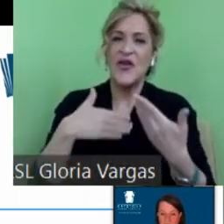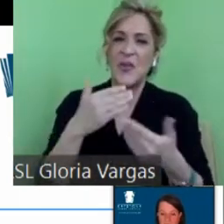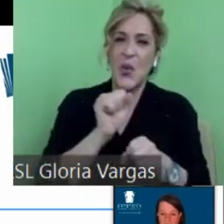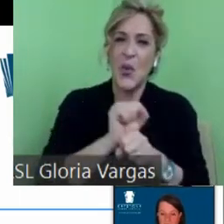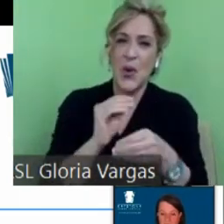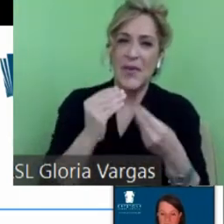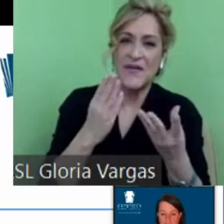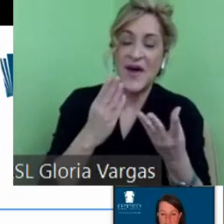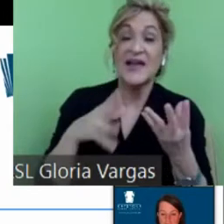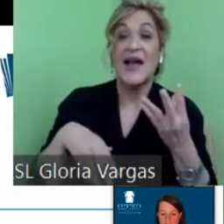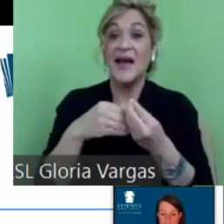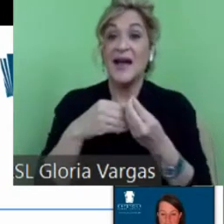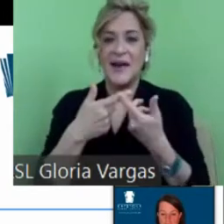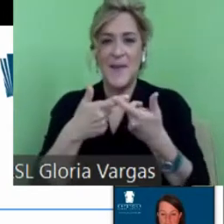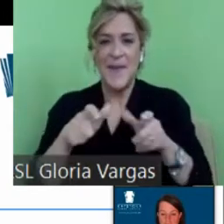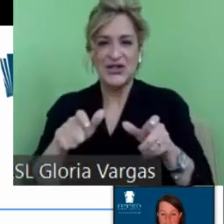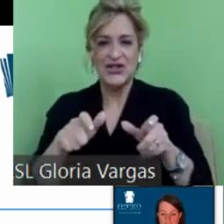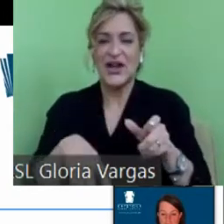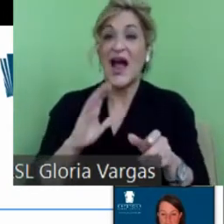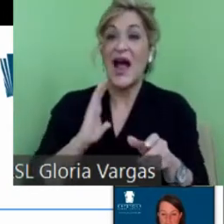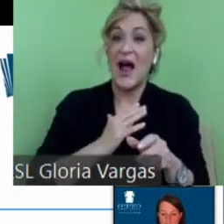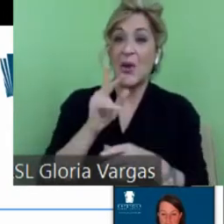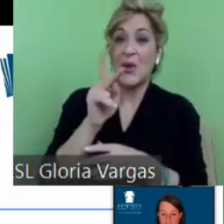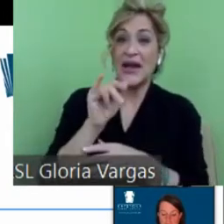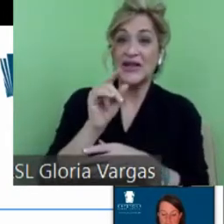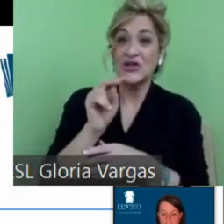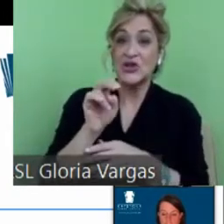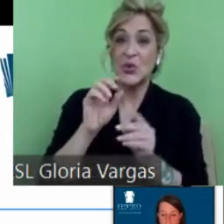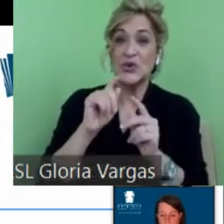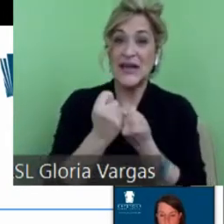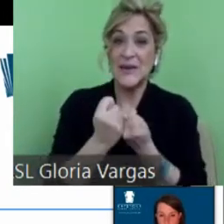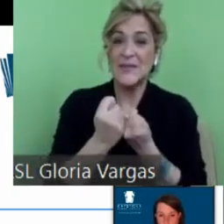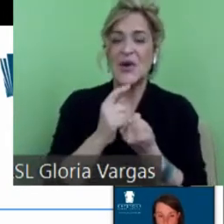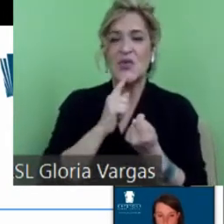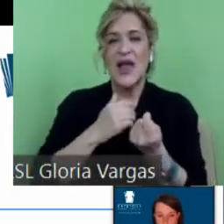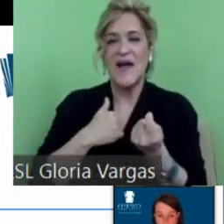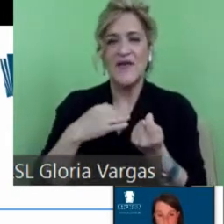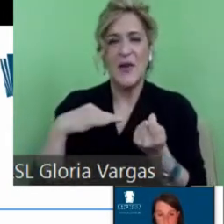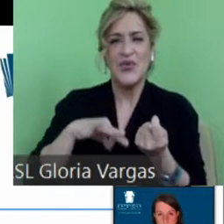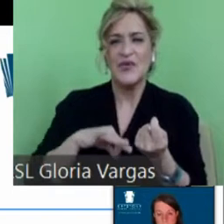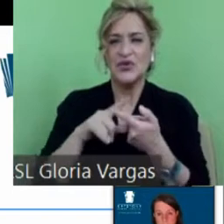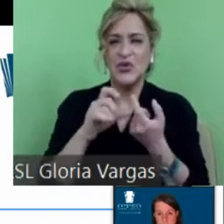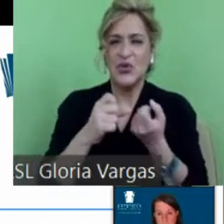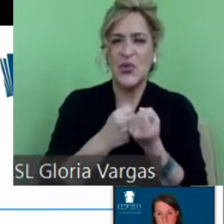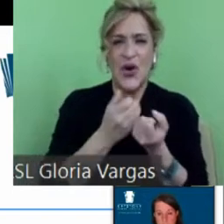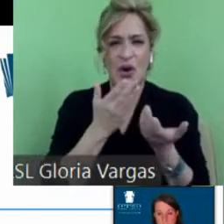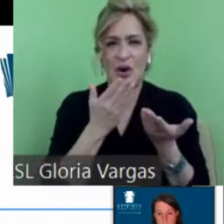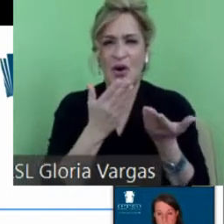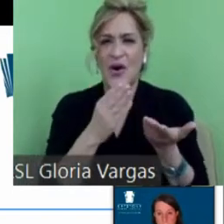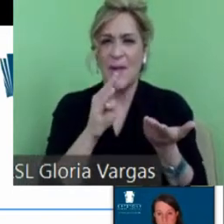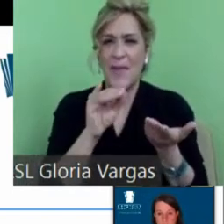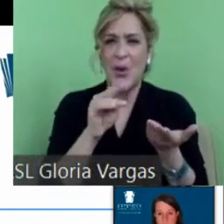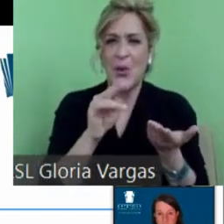paycheck. Our Keystone team has had the privilege of walking alongside Bhavna as she explores her